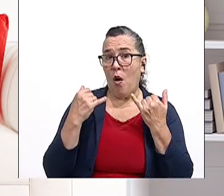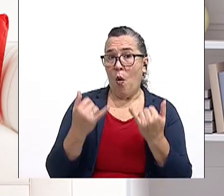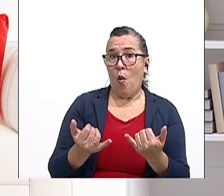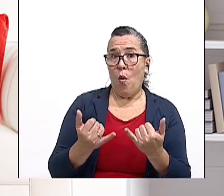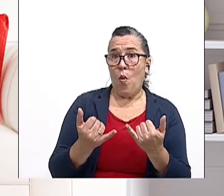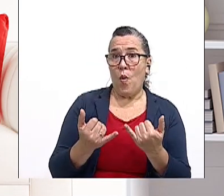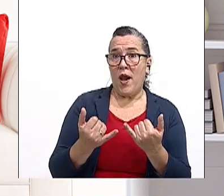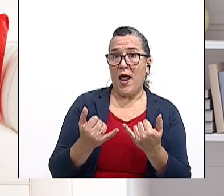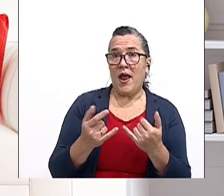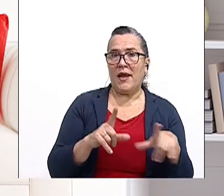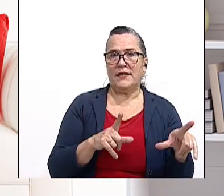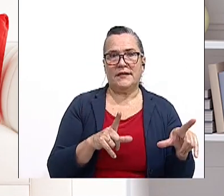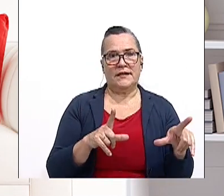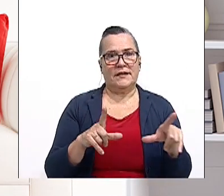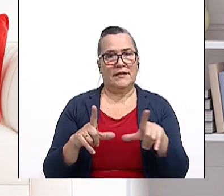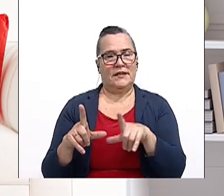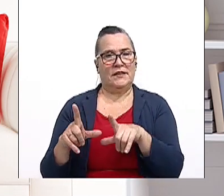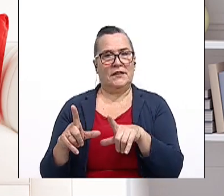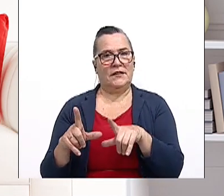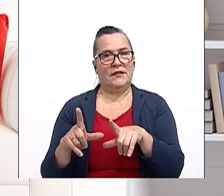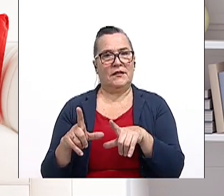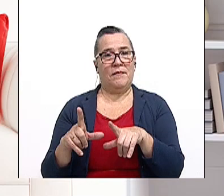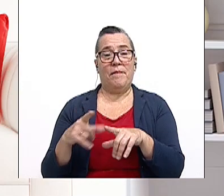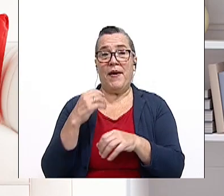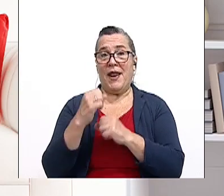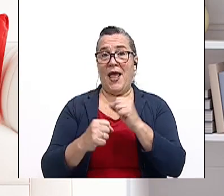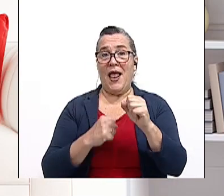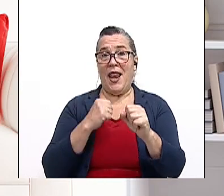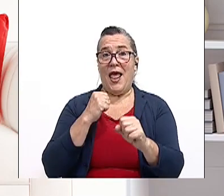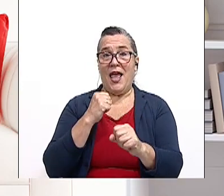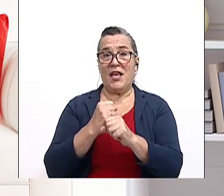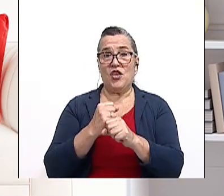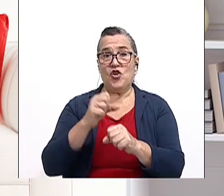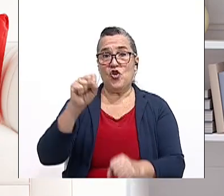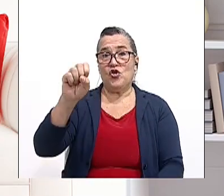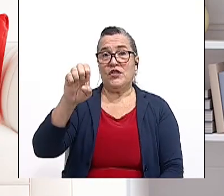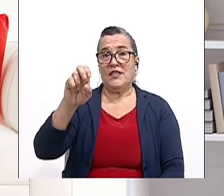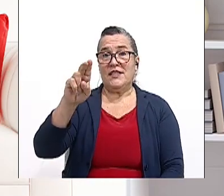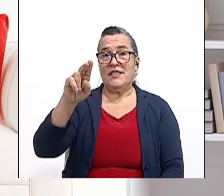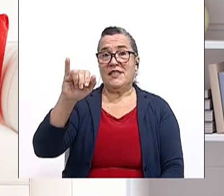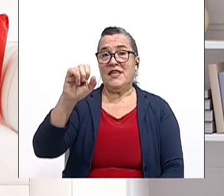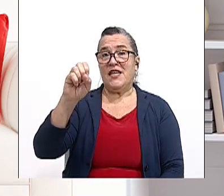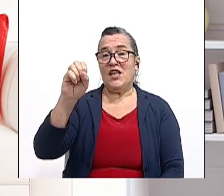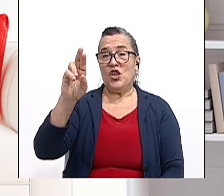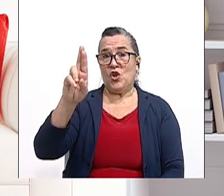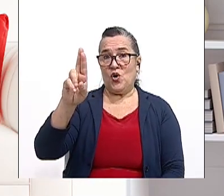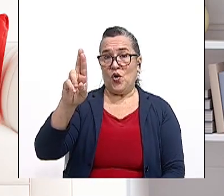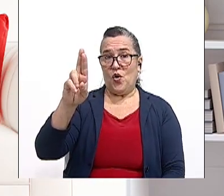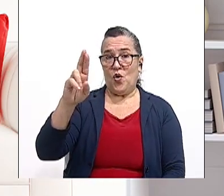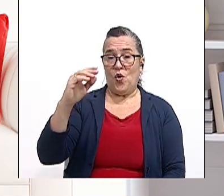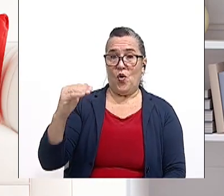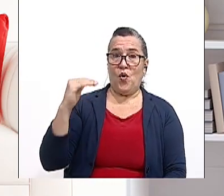that you are ready for your senior year, it's very important